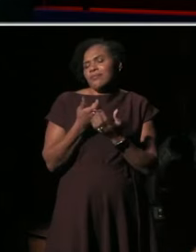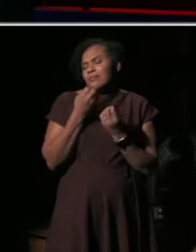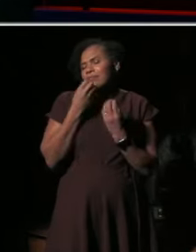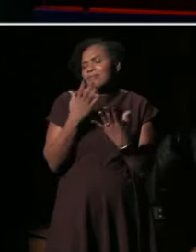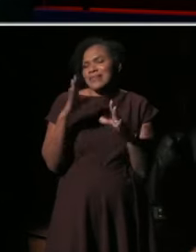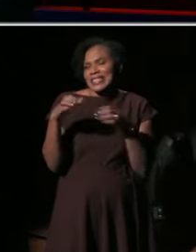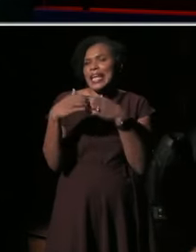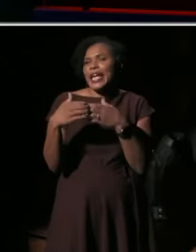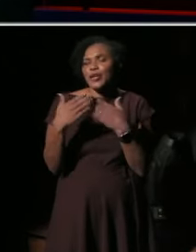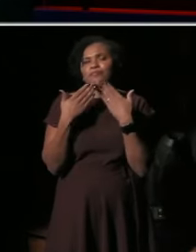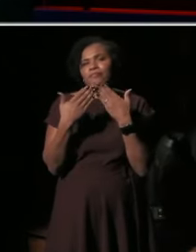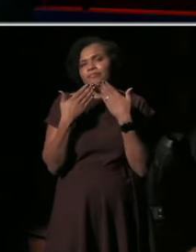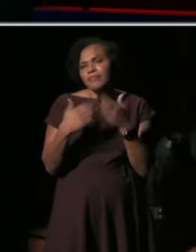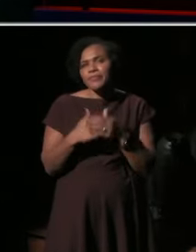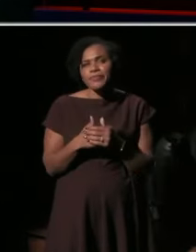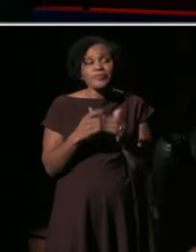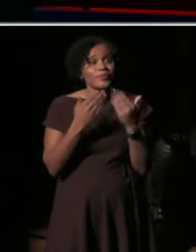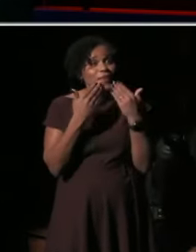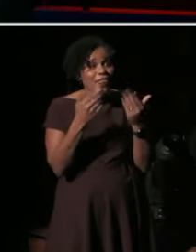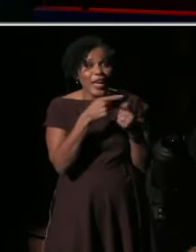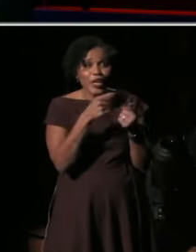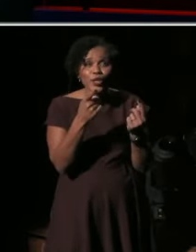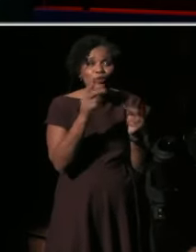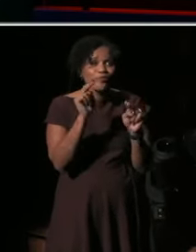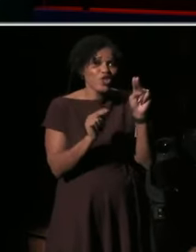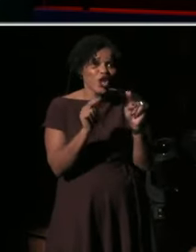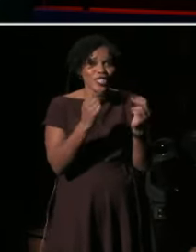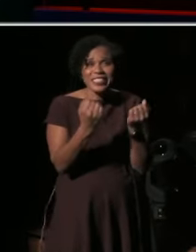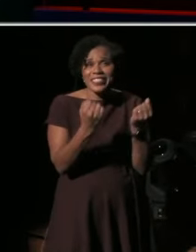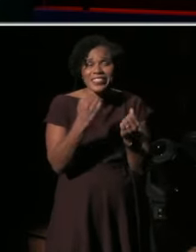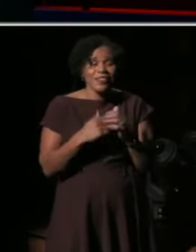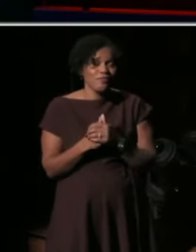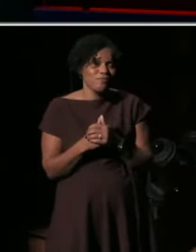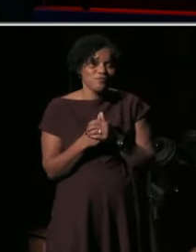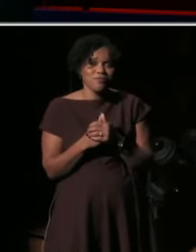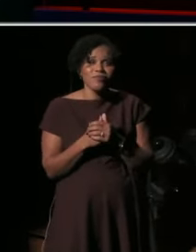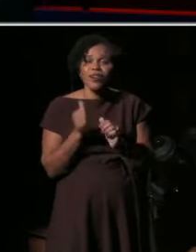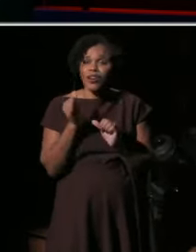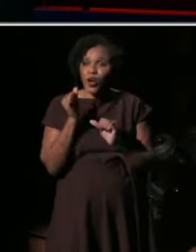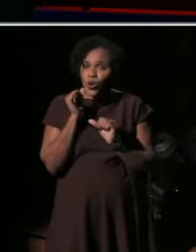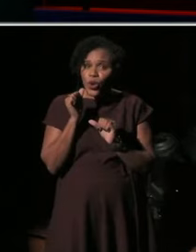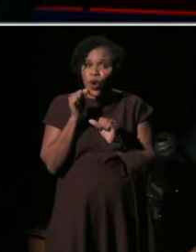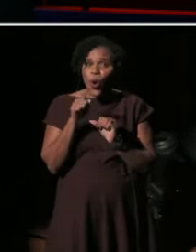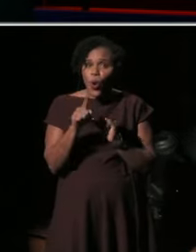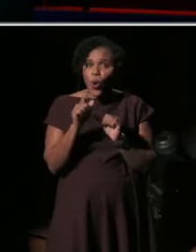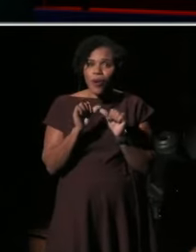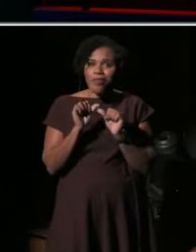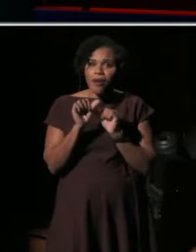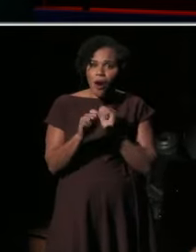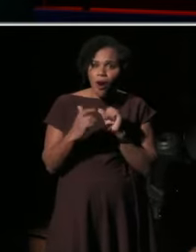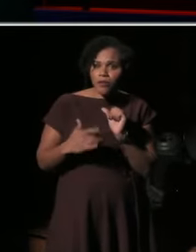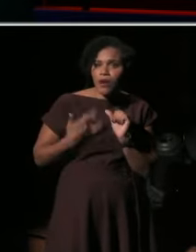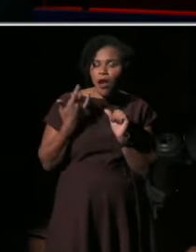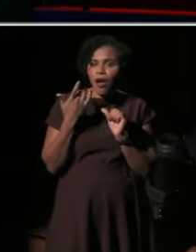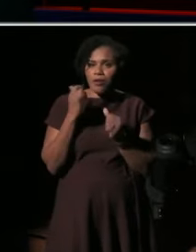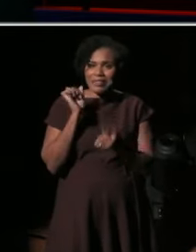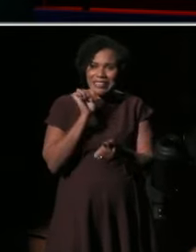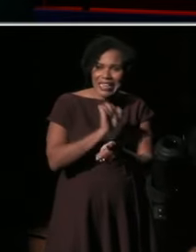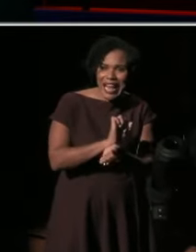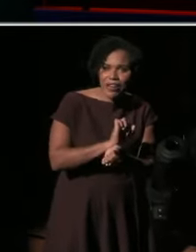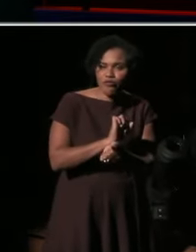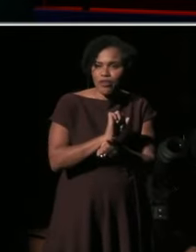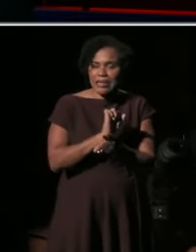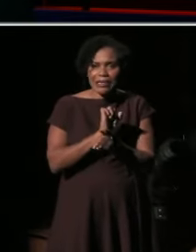so thank you. And thank you to the judges as well for, I know the afterlife of slavery and colonialism is not an